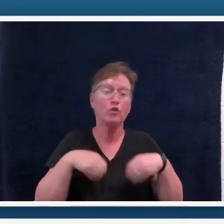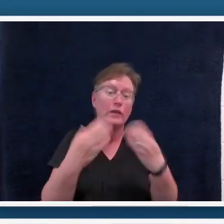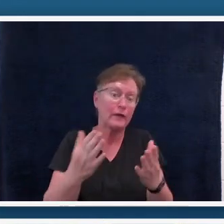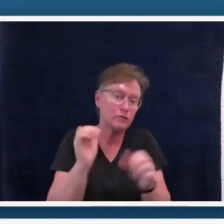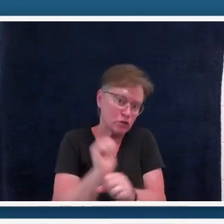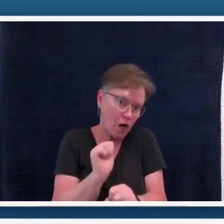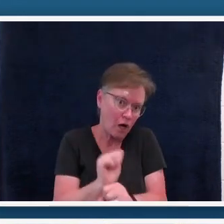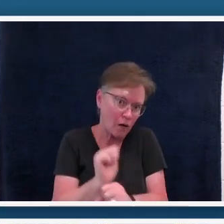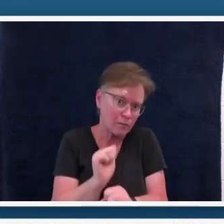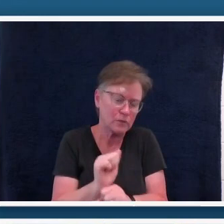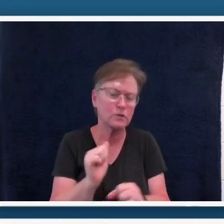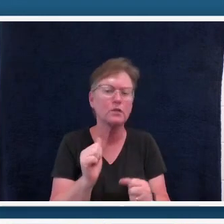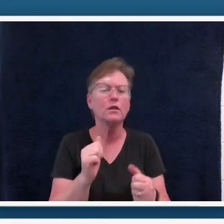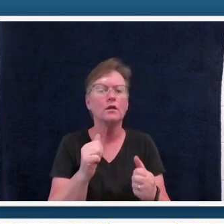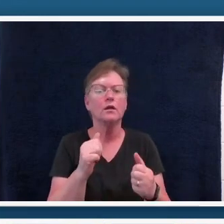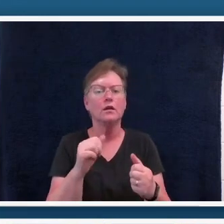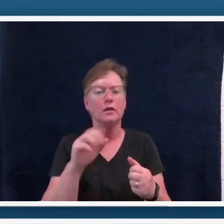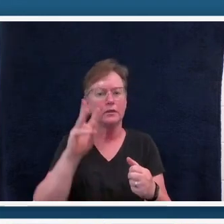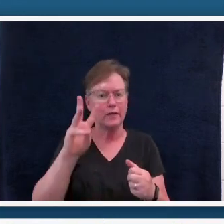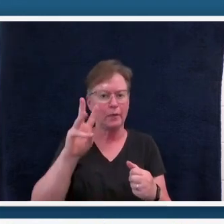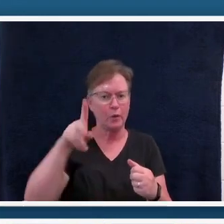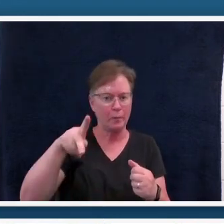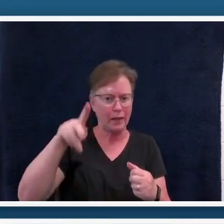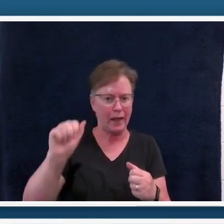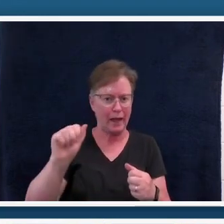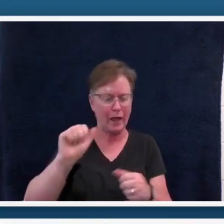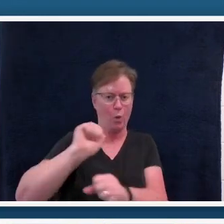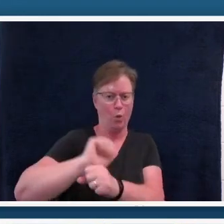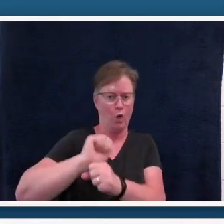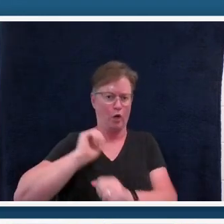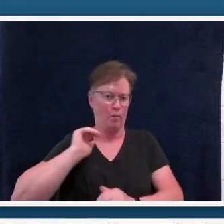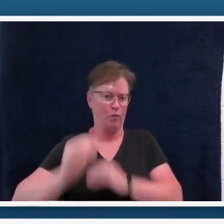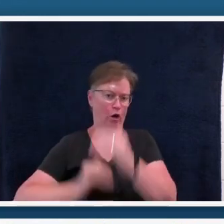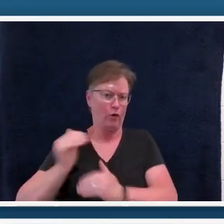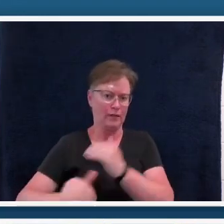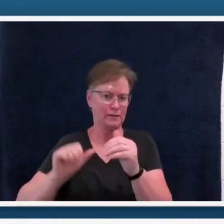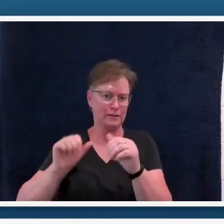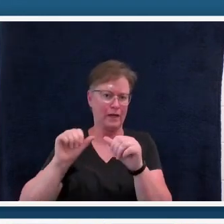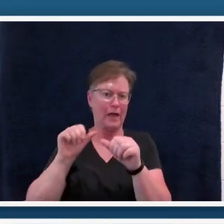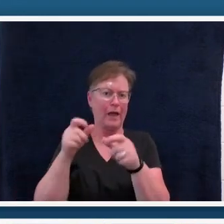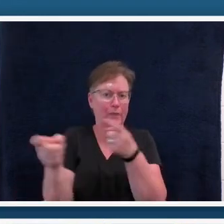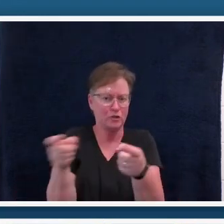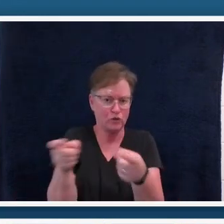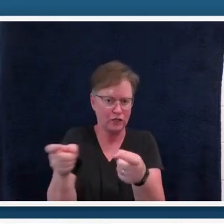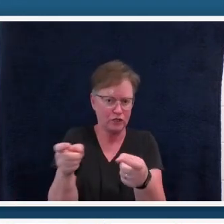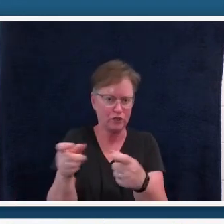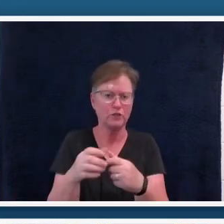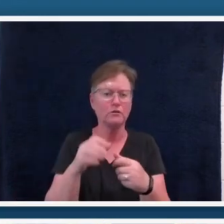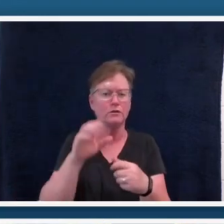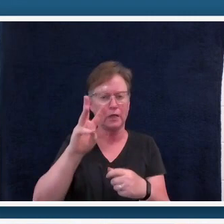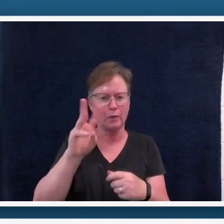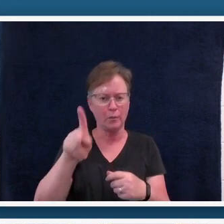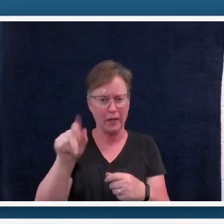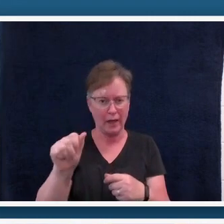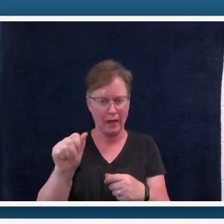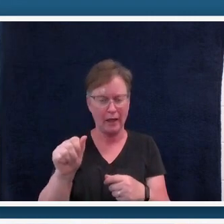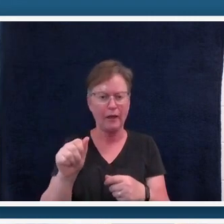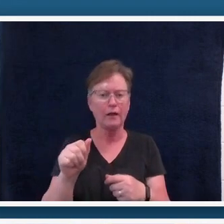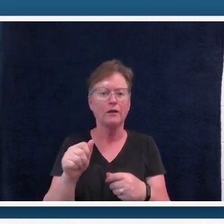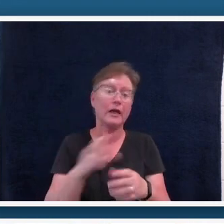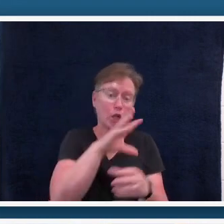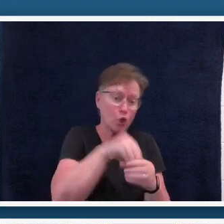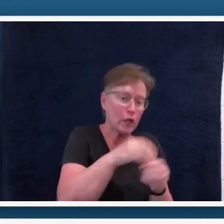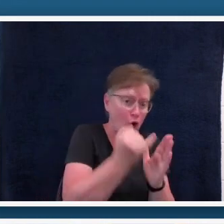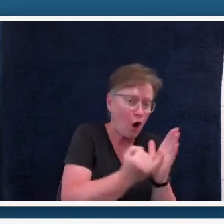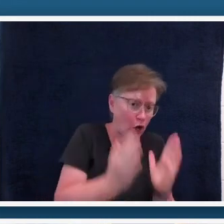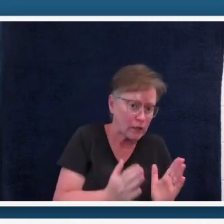Progress Administration, or the WPA, a term probably many of you are familiar with, and then to help uplift the population